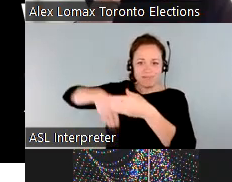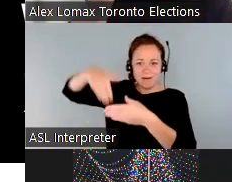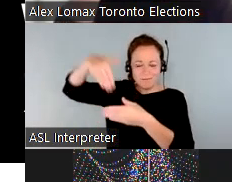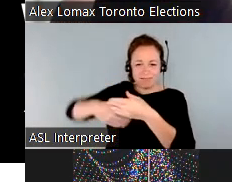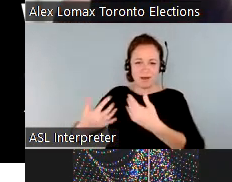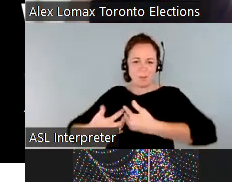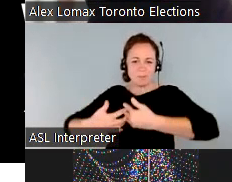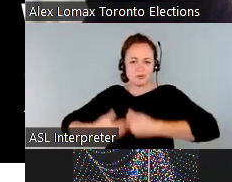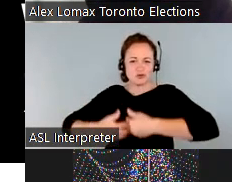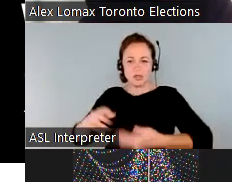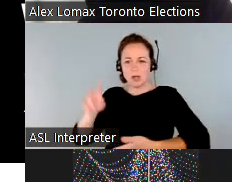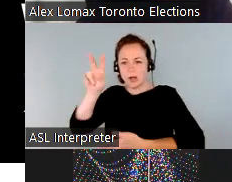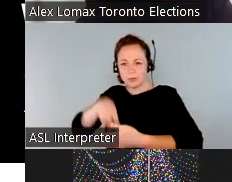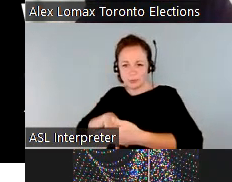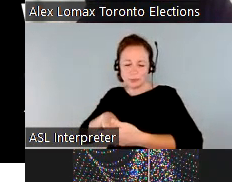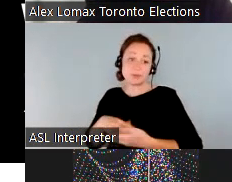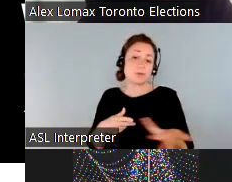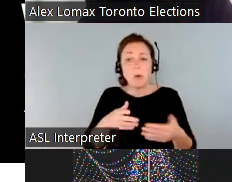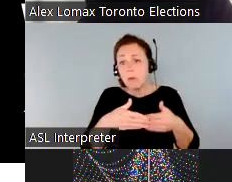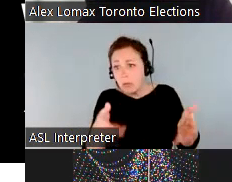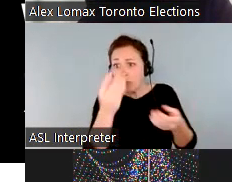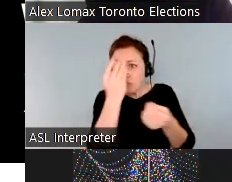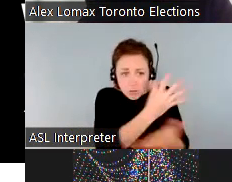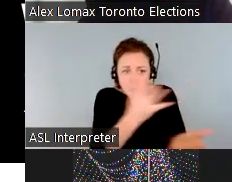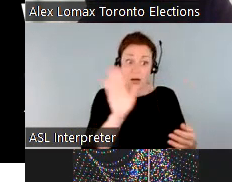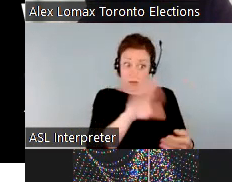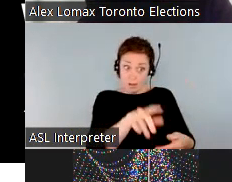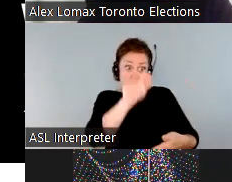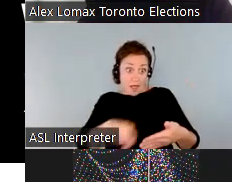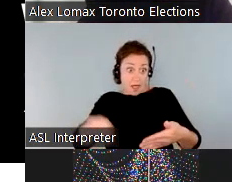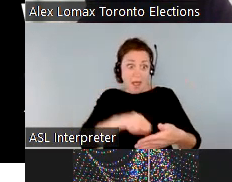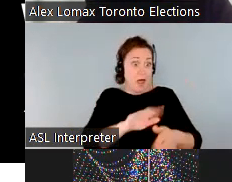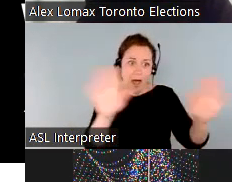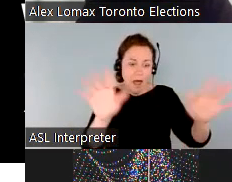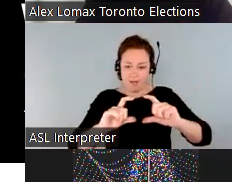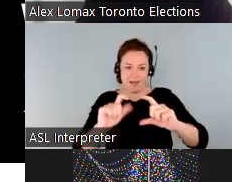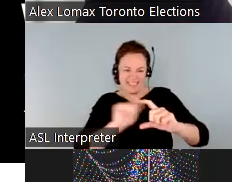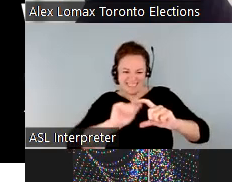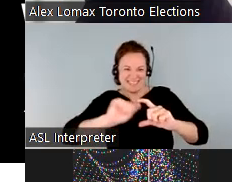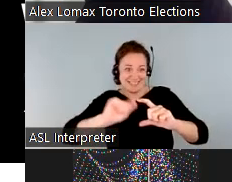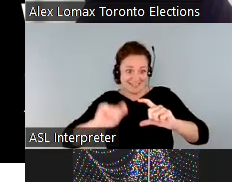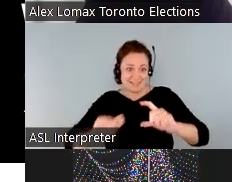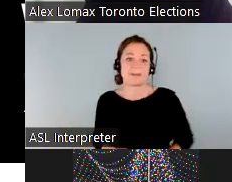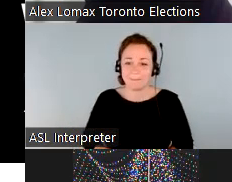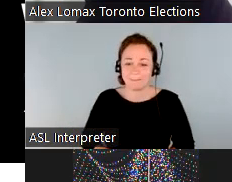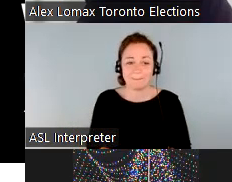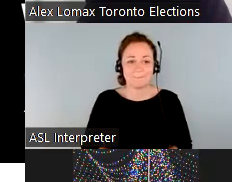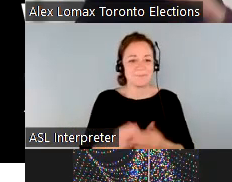about elections, you can always mention that as well, just so people have got it on their radars before they go in. Okay, next slide,